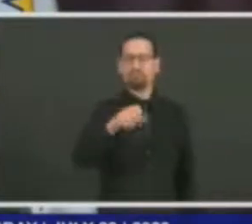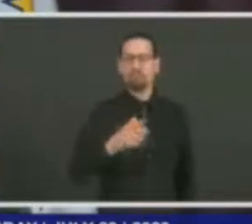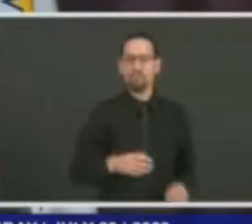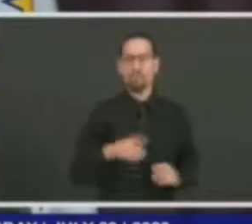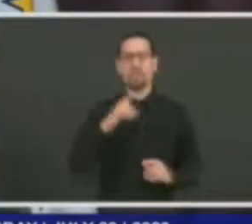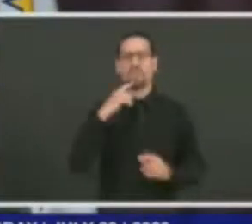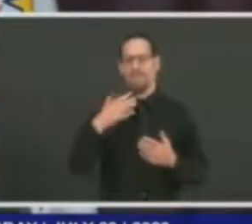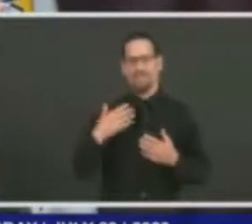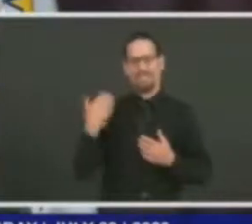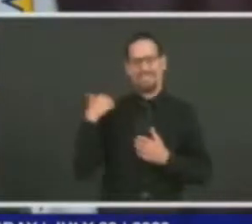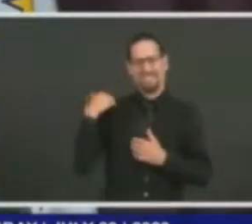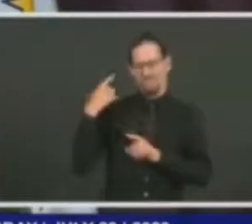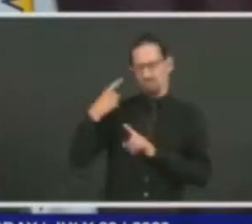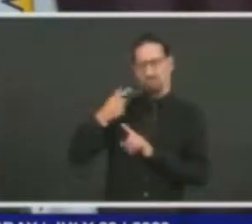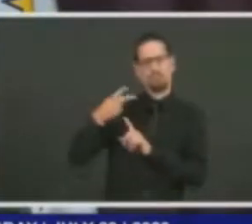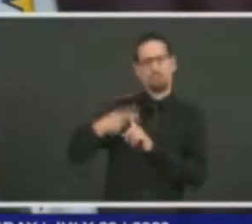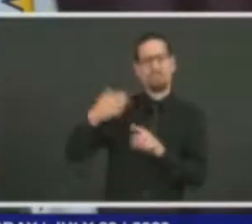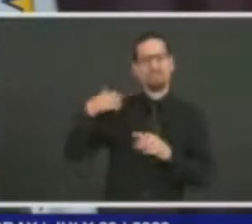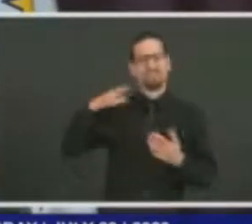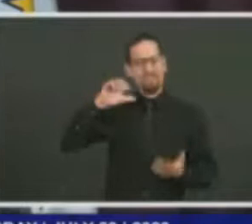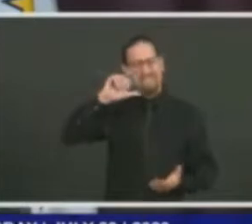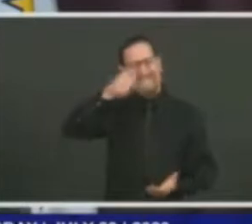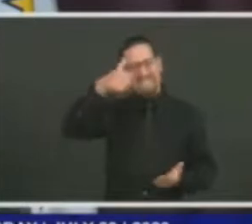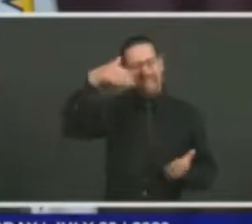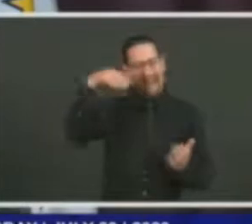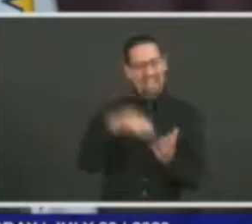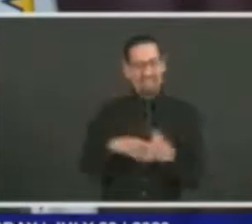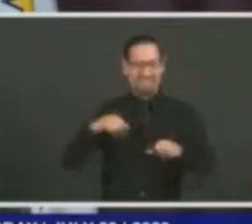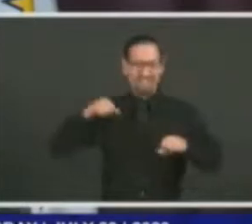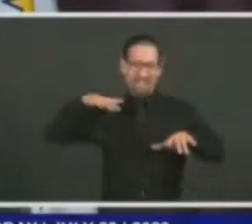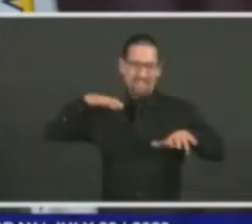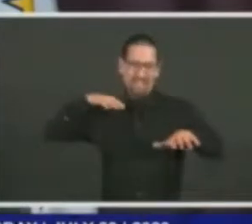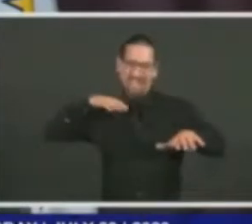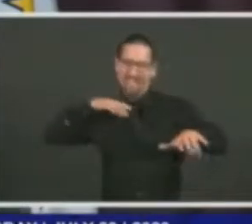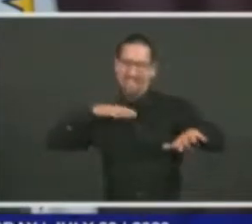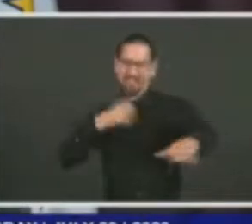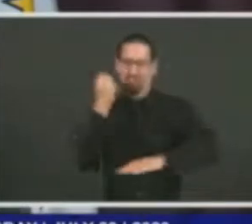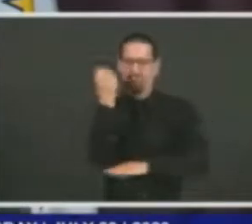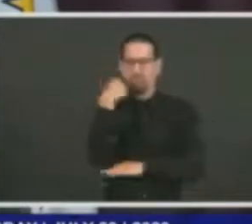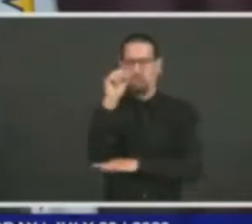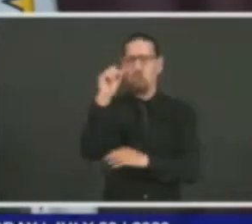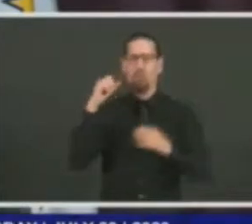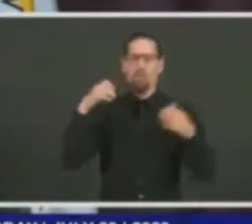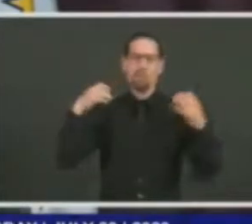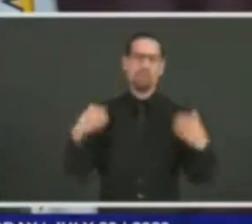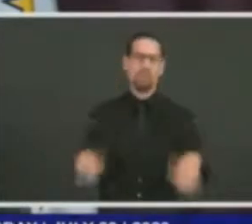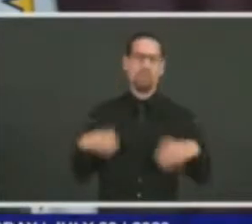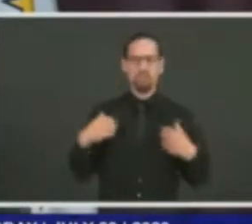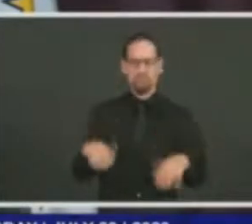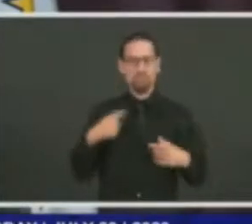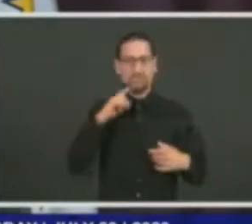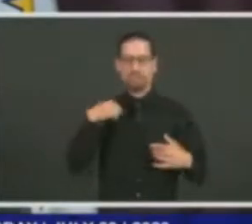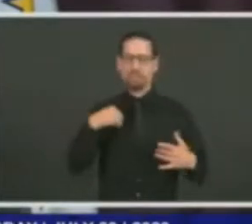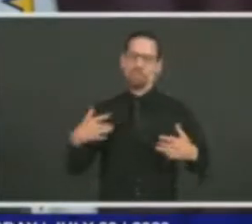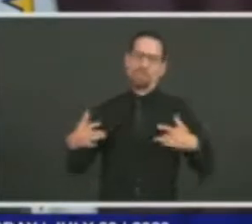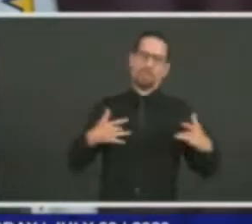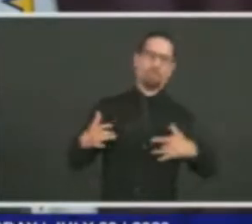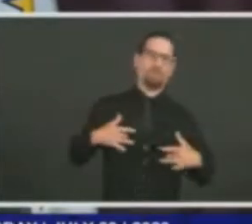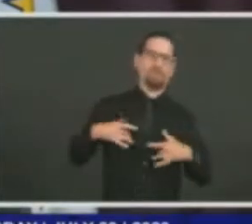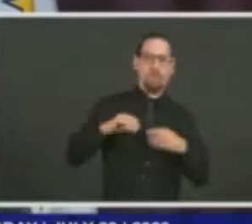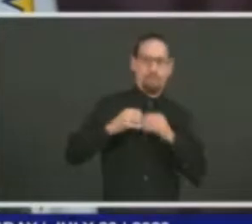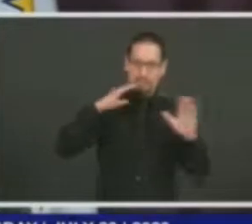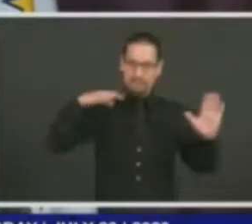ago, with 10,000 people. We saw almost no cases on account of these protests. Now,